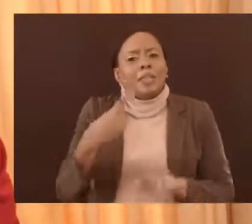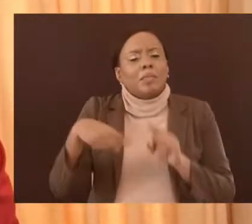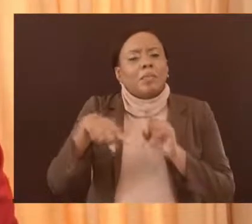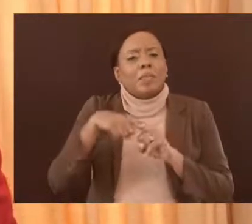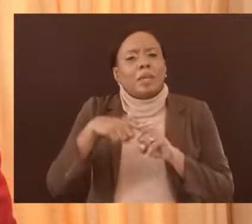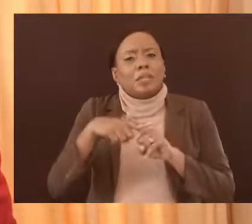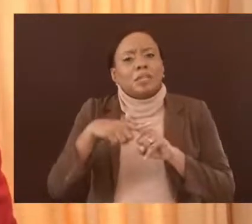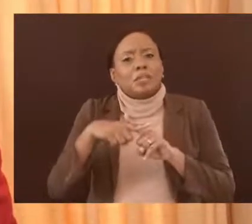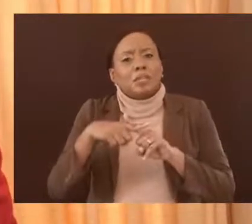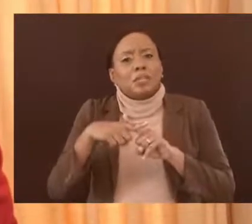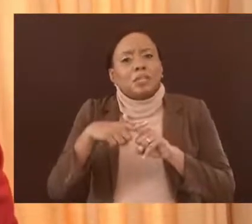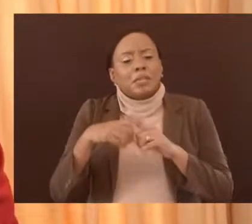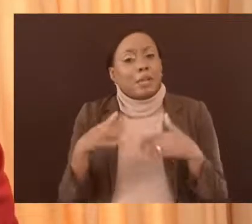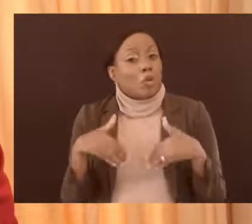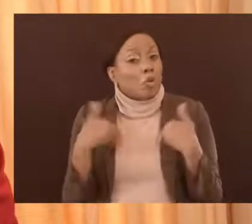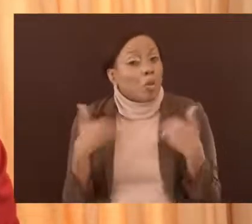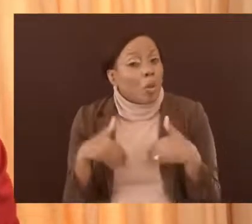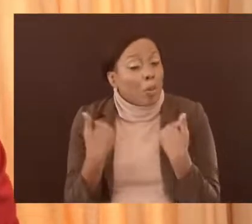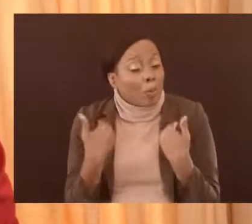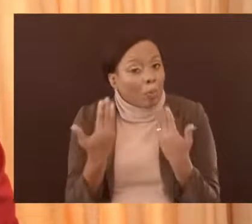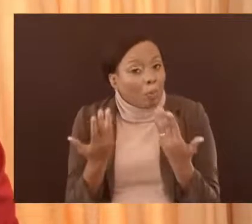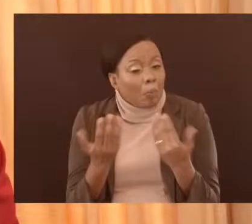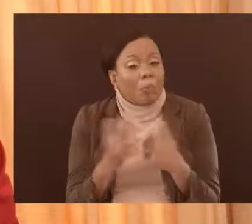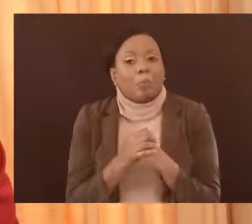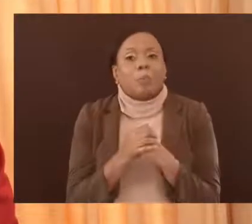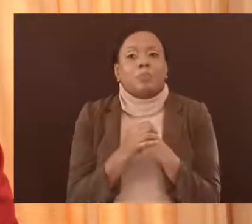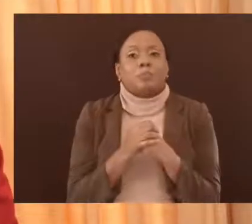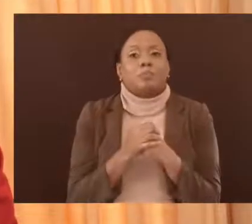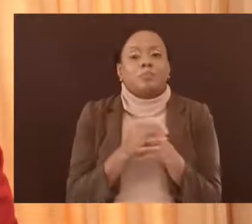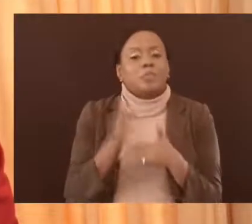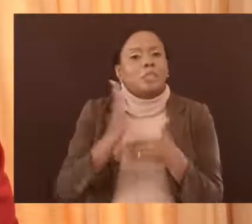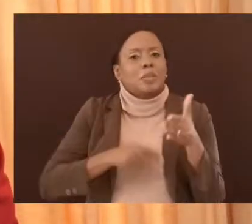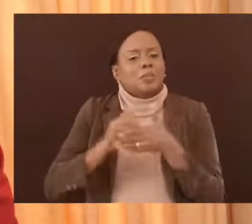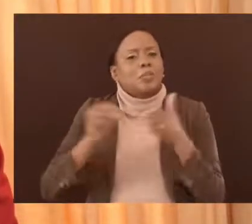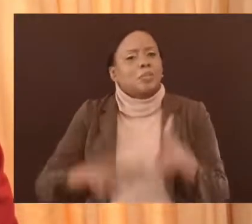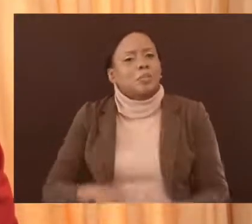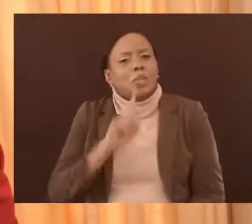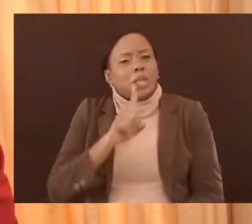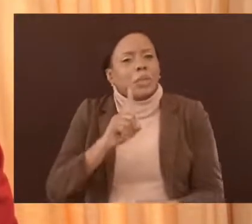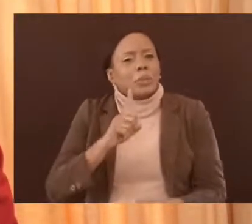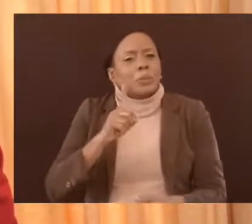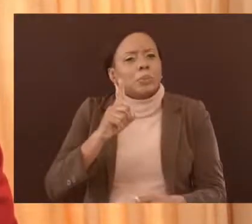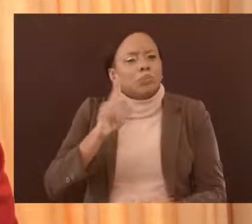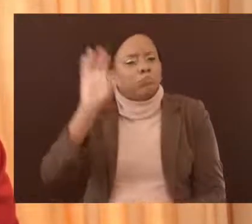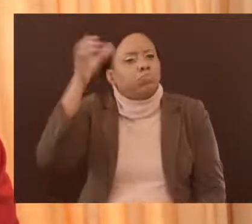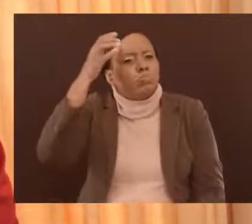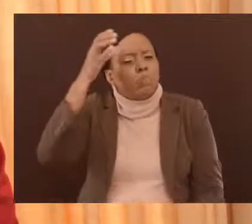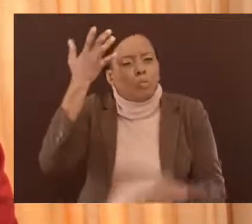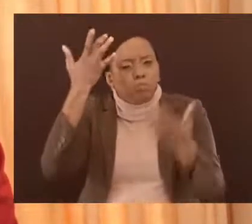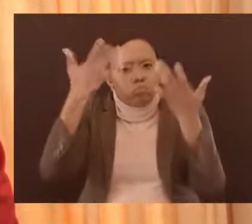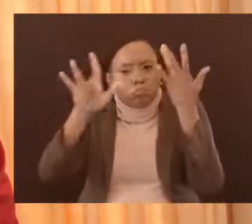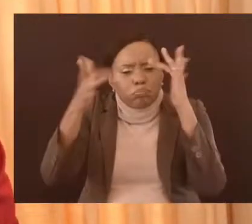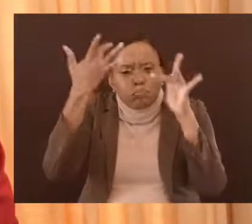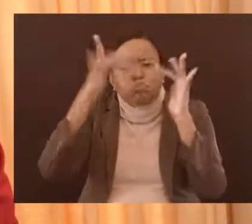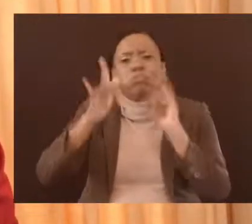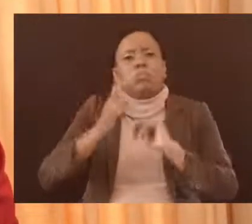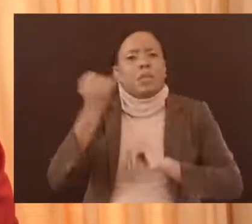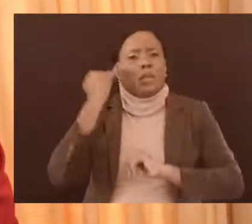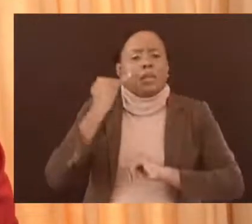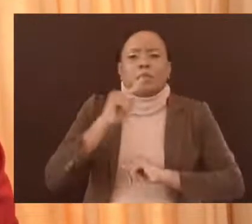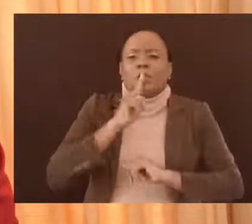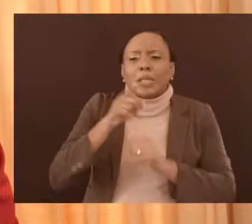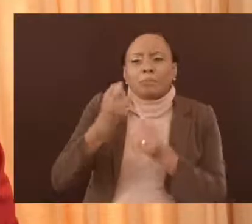in the year of the examination. Such students may qualify to write the examination if they satisfy the stipulated